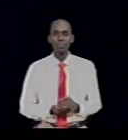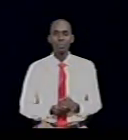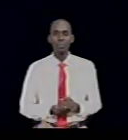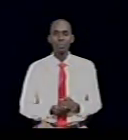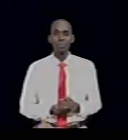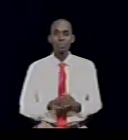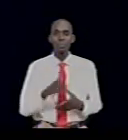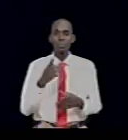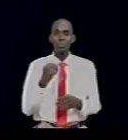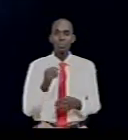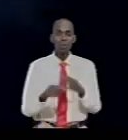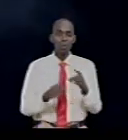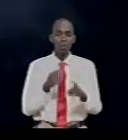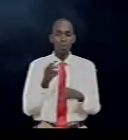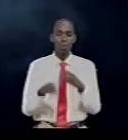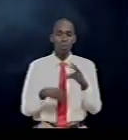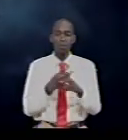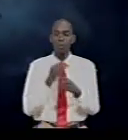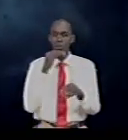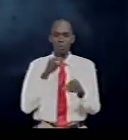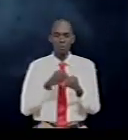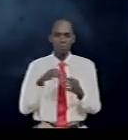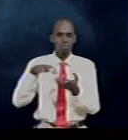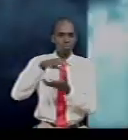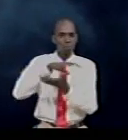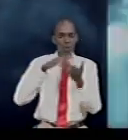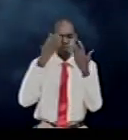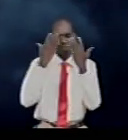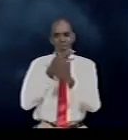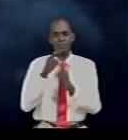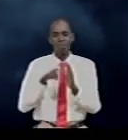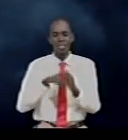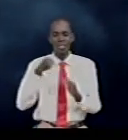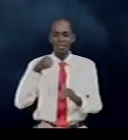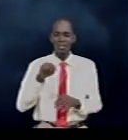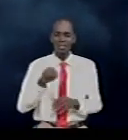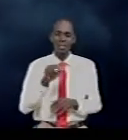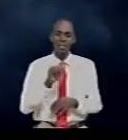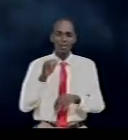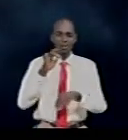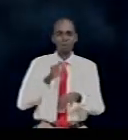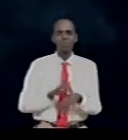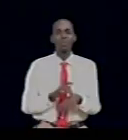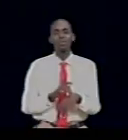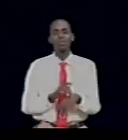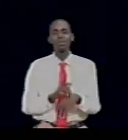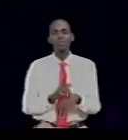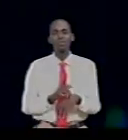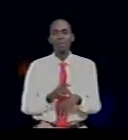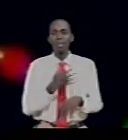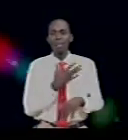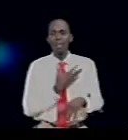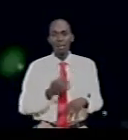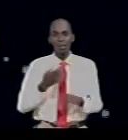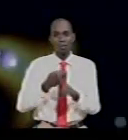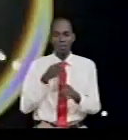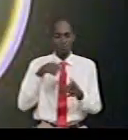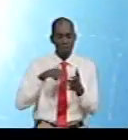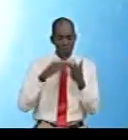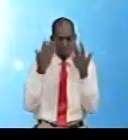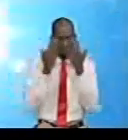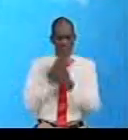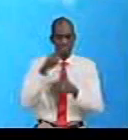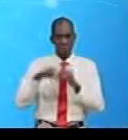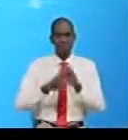The world is in chaos and darkness, and in need of a touch from the Liberator. And from this darkness shines